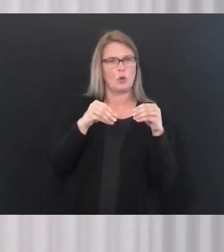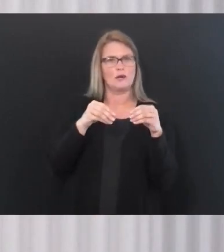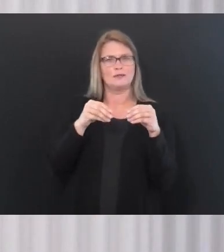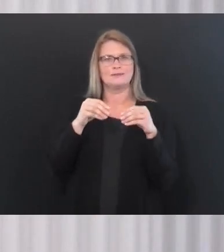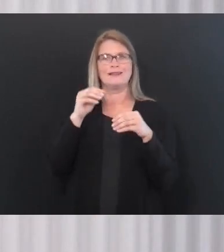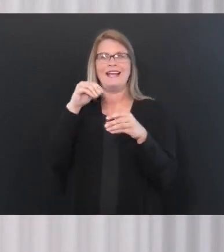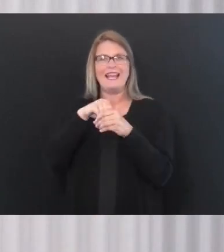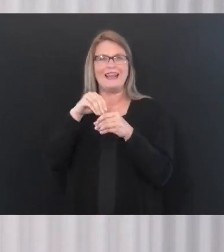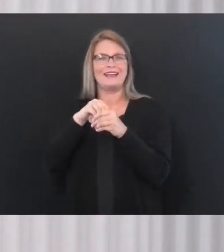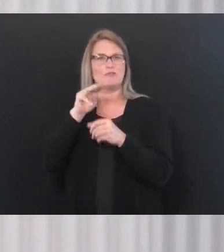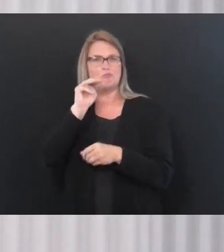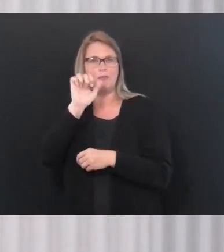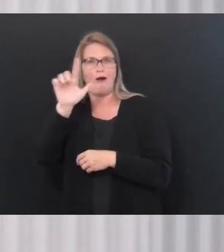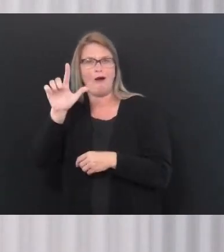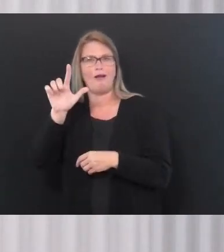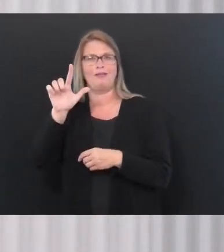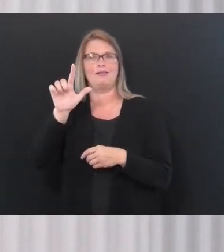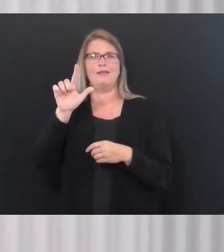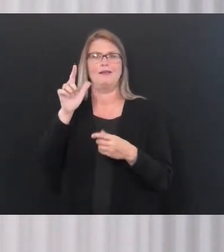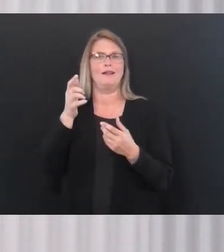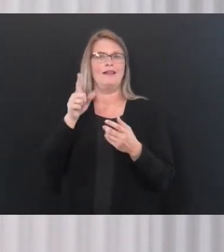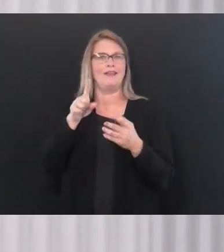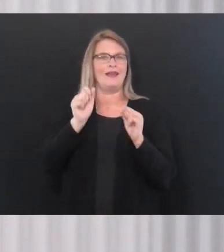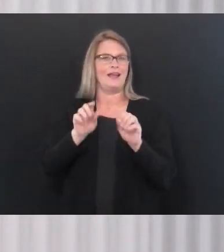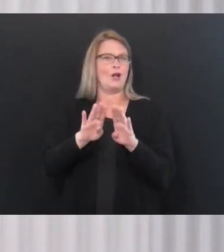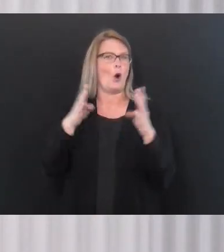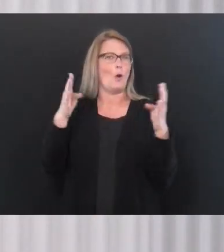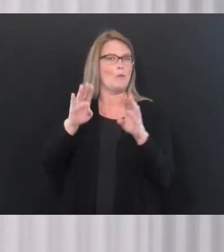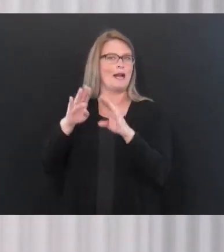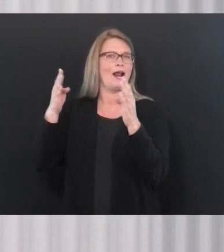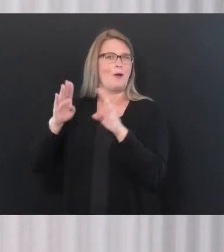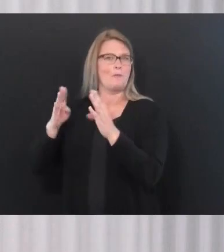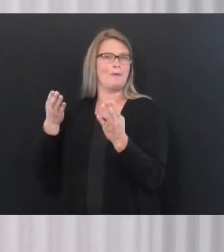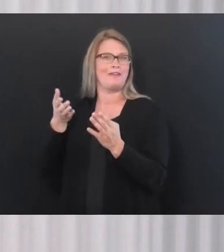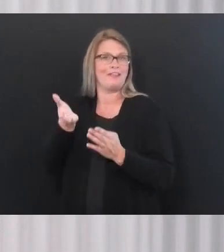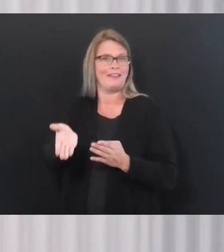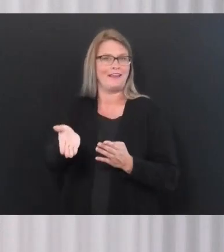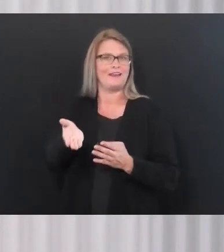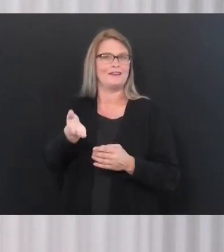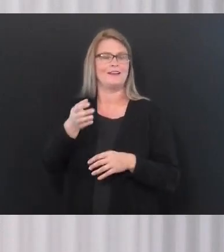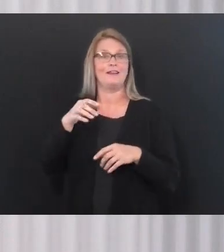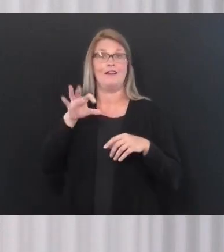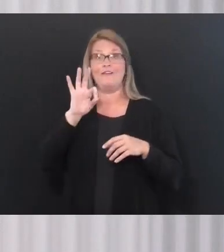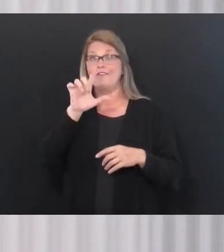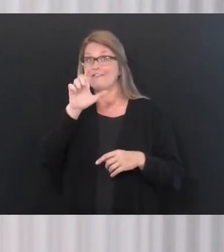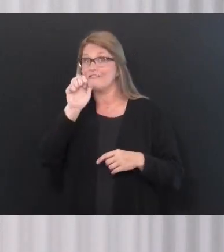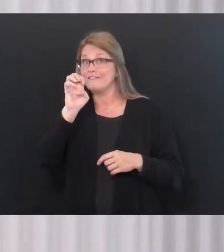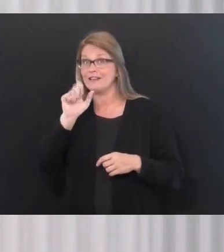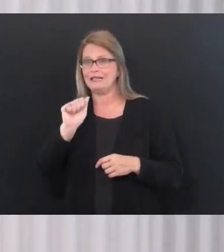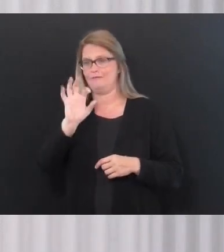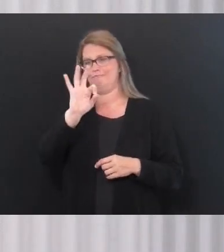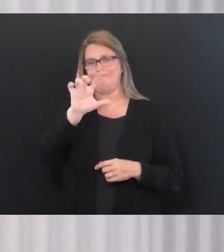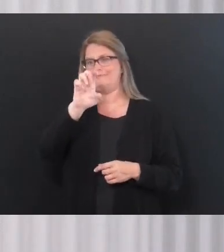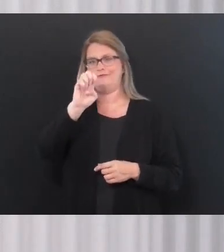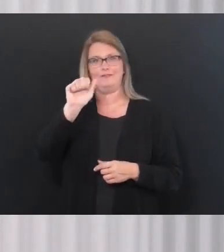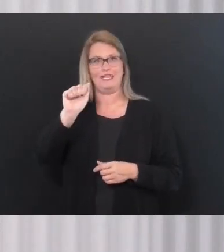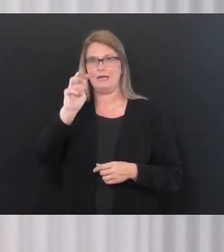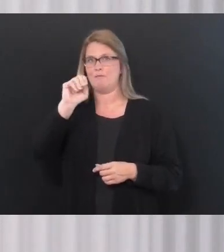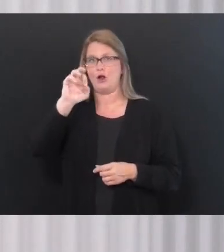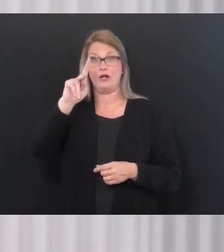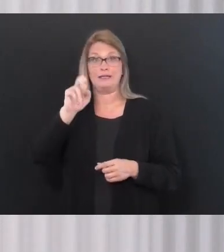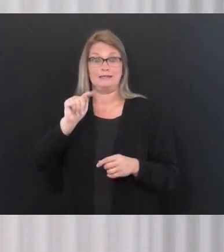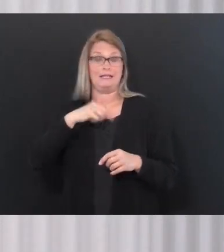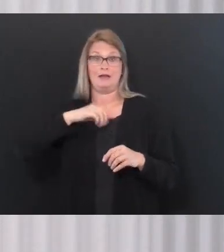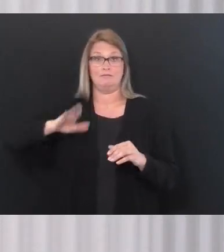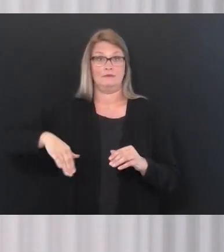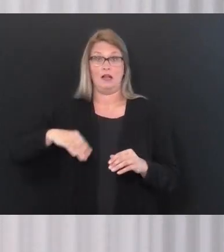malls to the extent that the indoor malls intend to open up, maybe even those. Flea markets, I don't think we'd actually, to be quite honest, considered